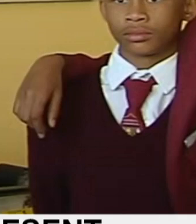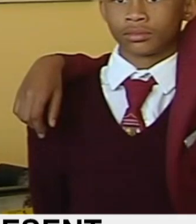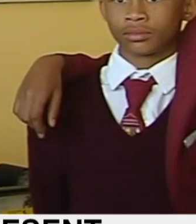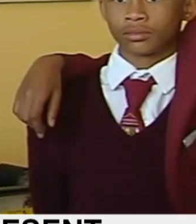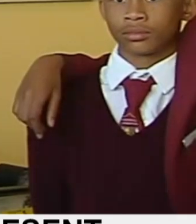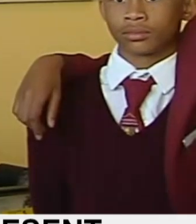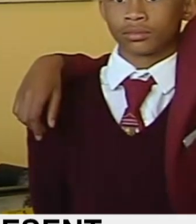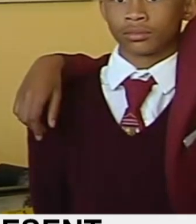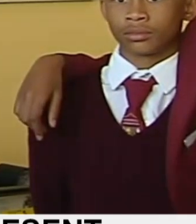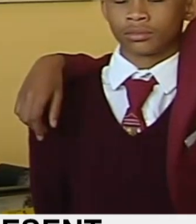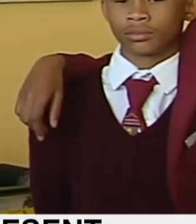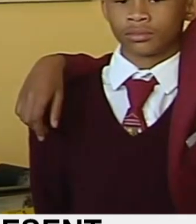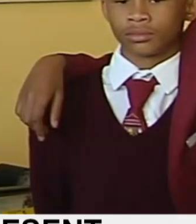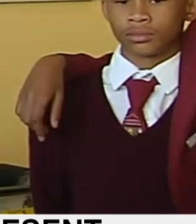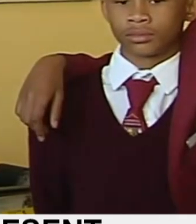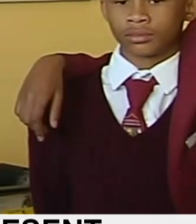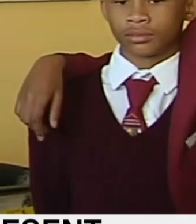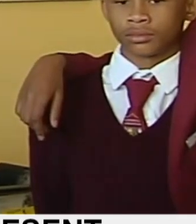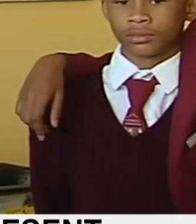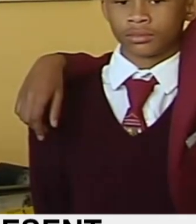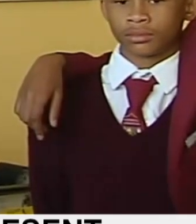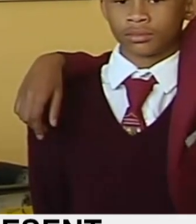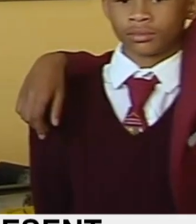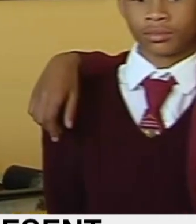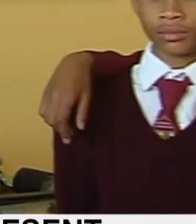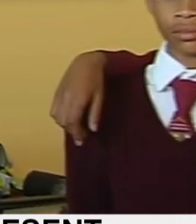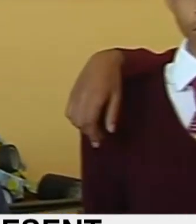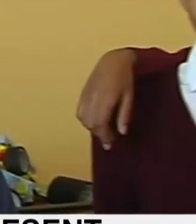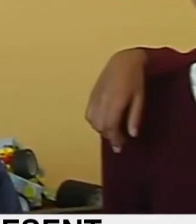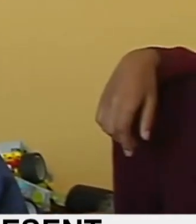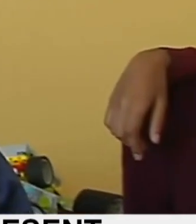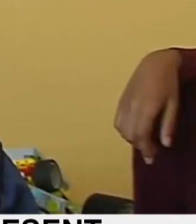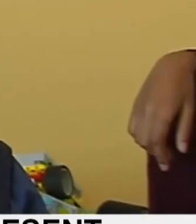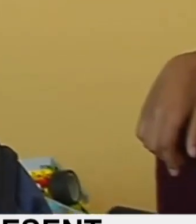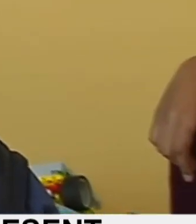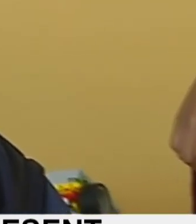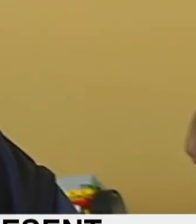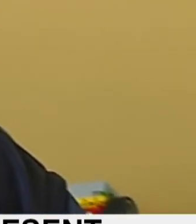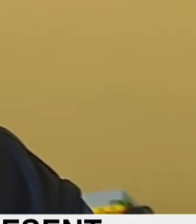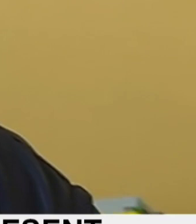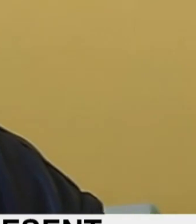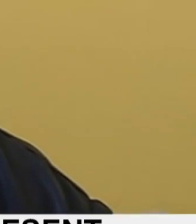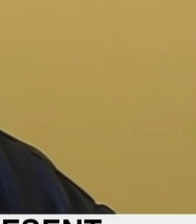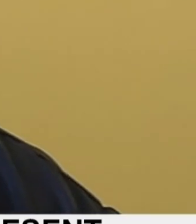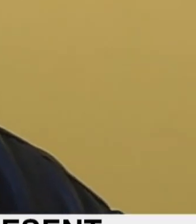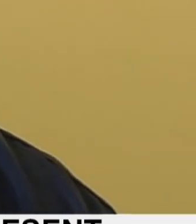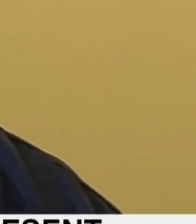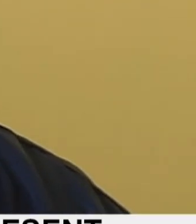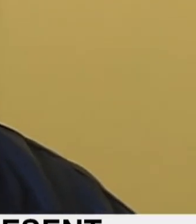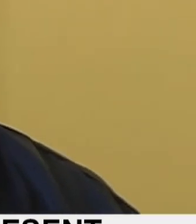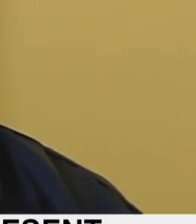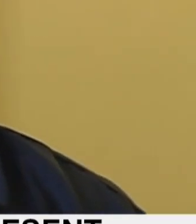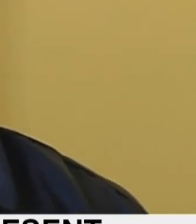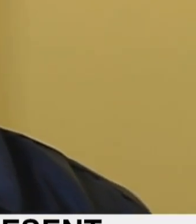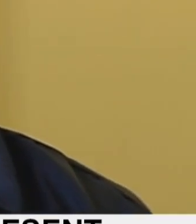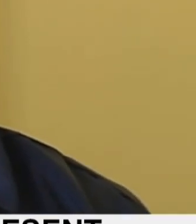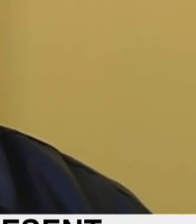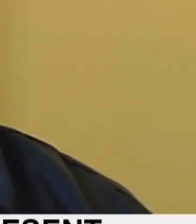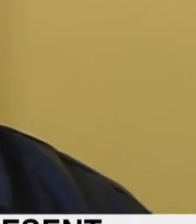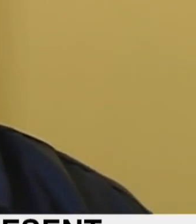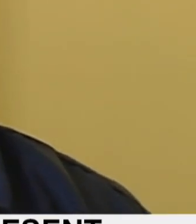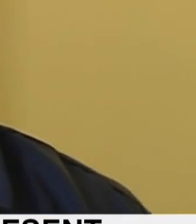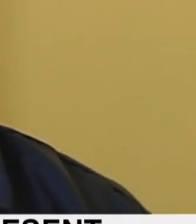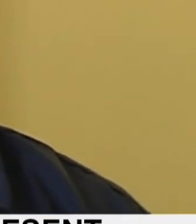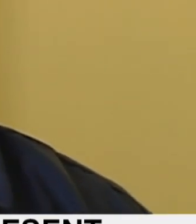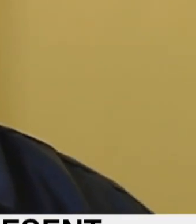who wish to study further. So we do have a school bursary program. So the learners from grade 8 until